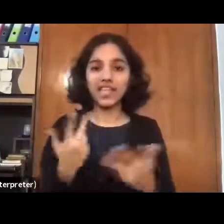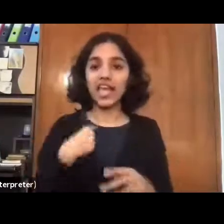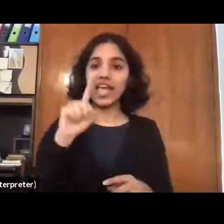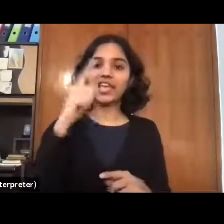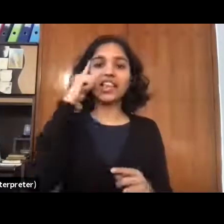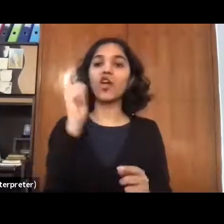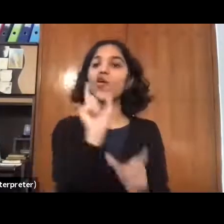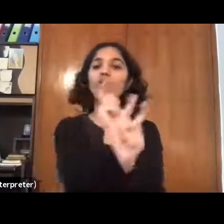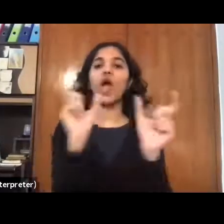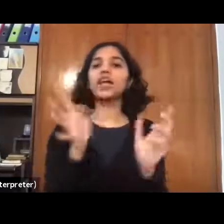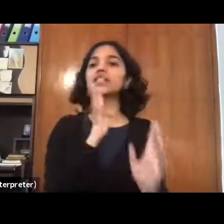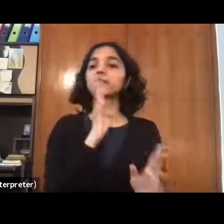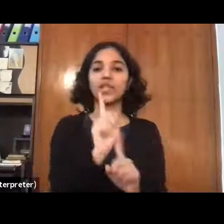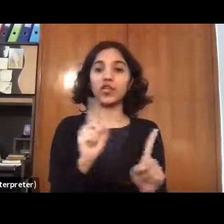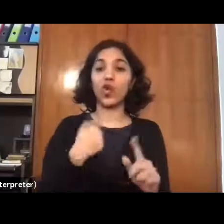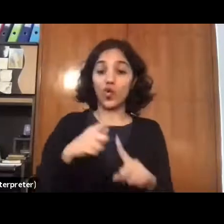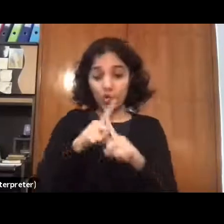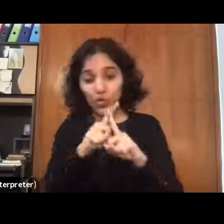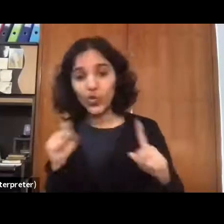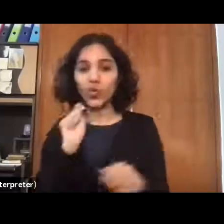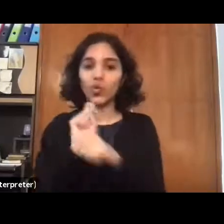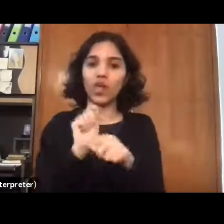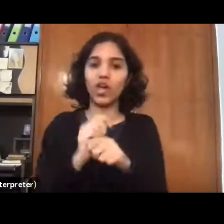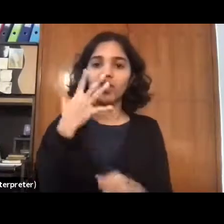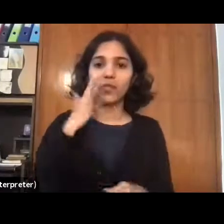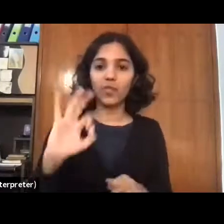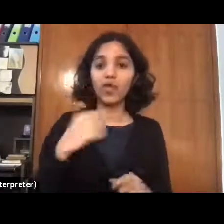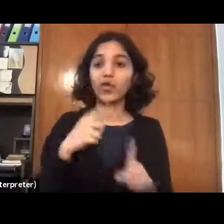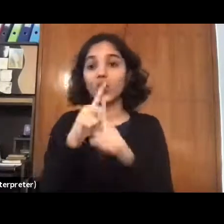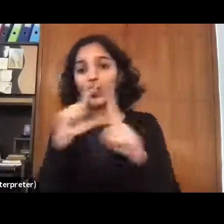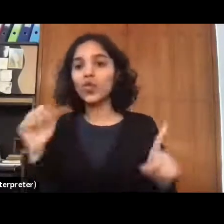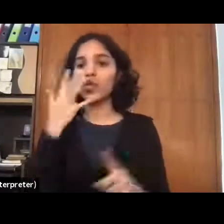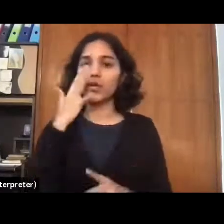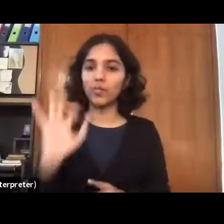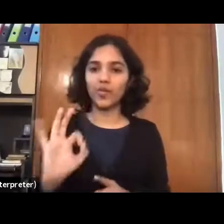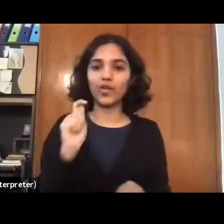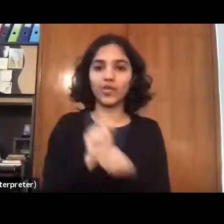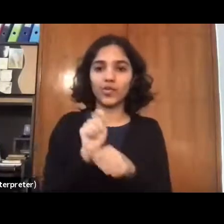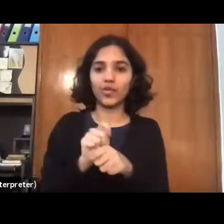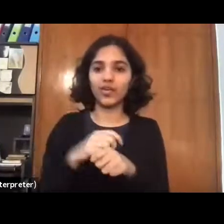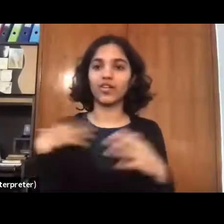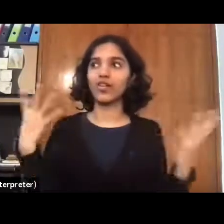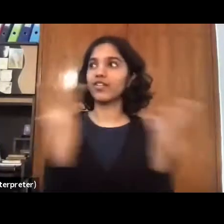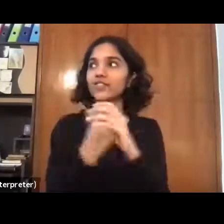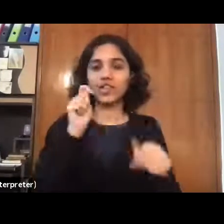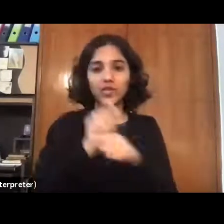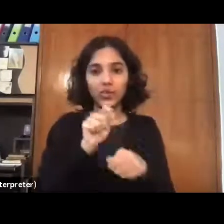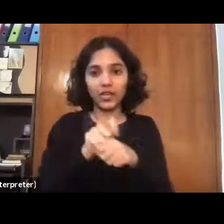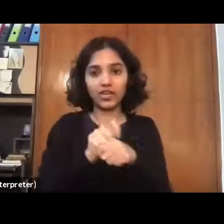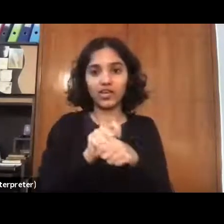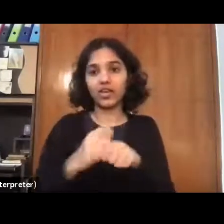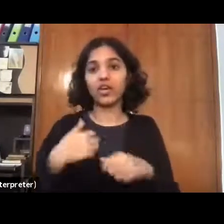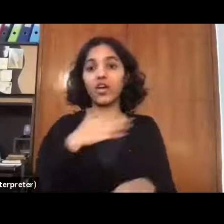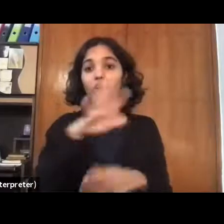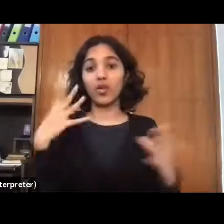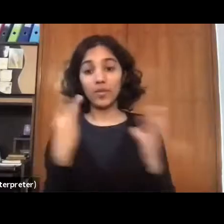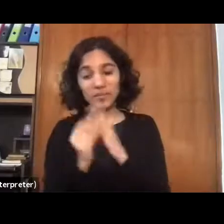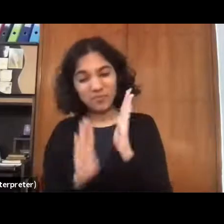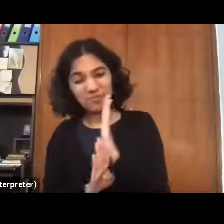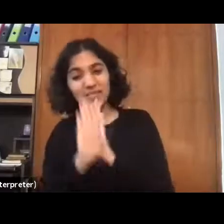remain words and has to be brought into action. And for that, all of us have to come together to build back